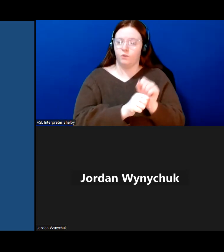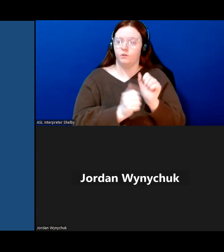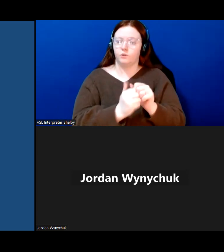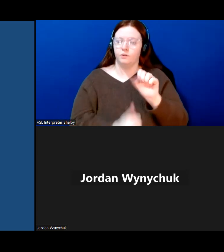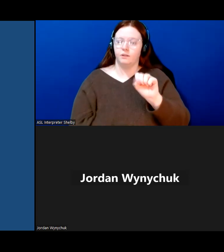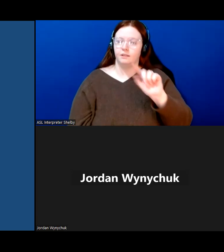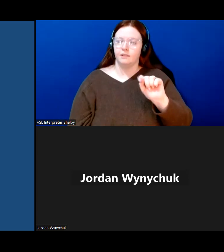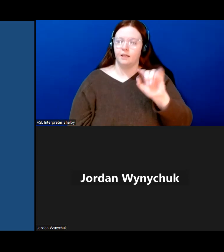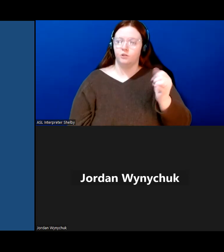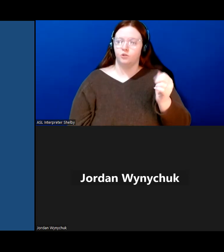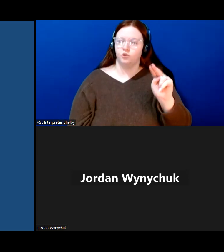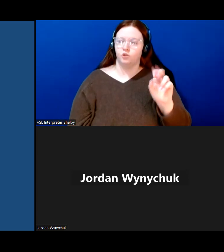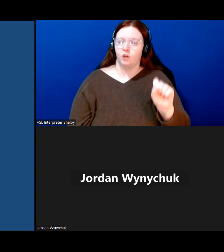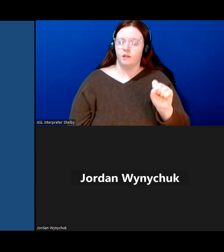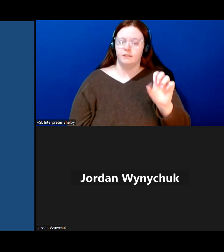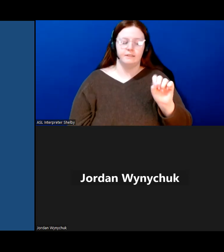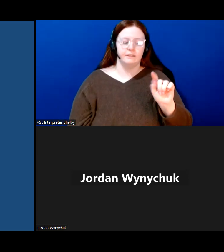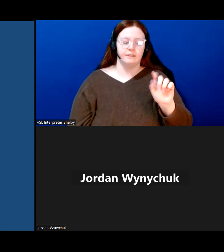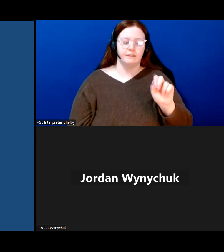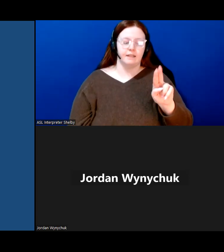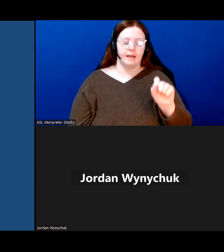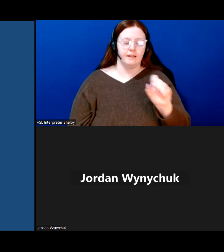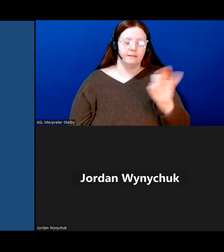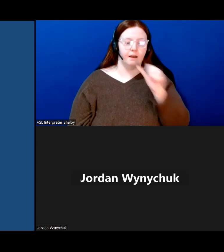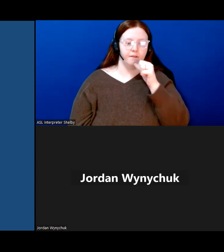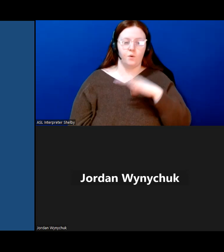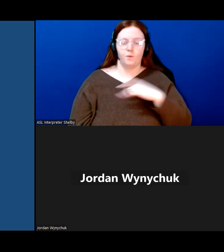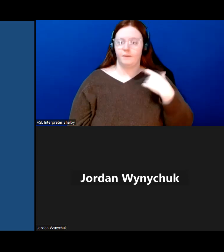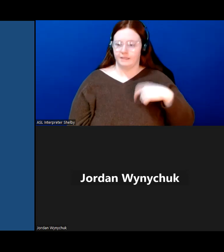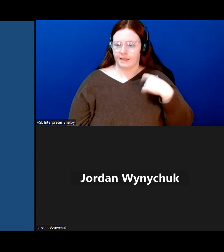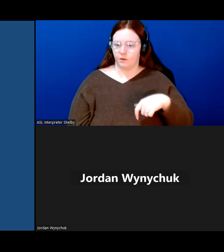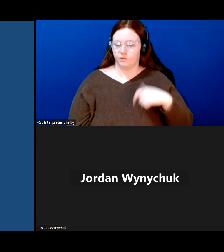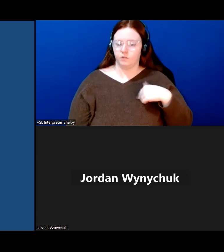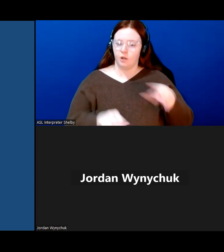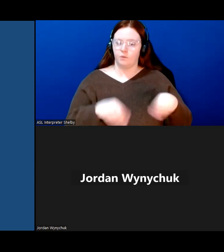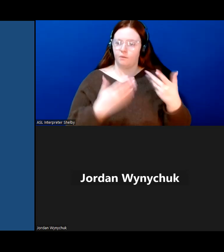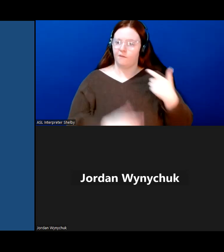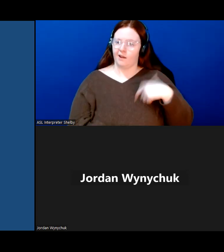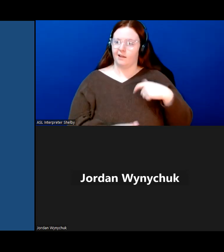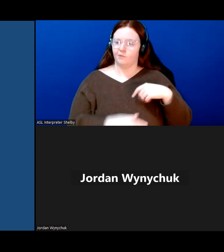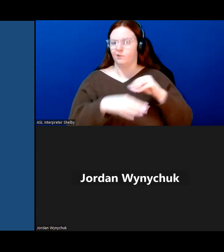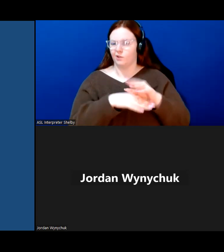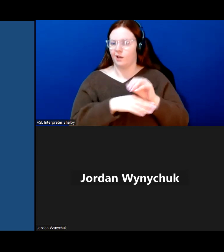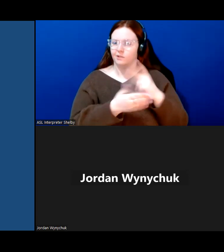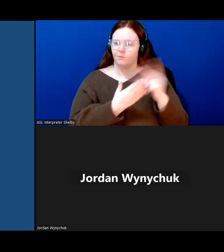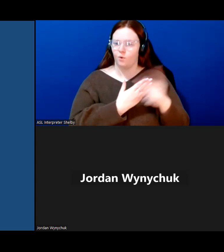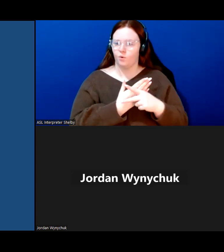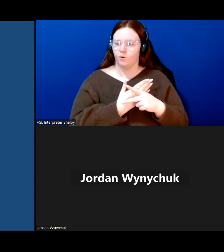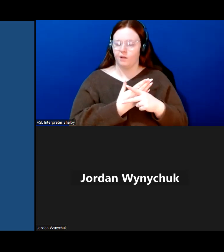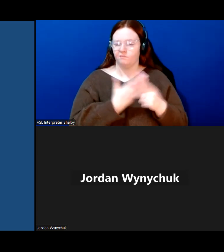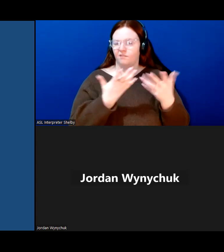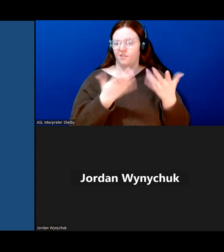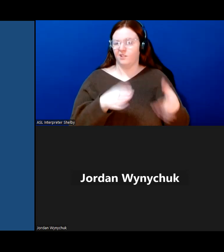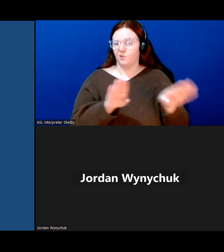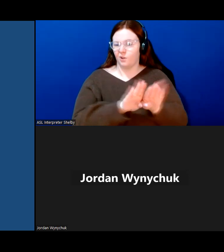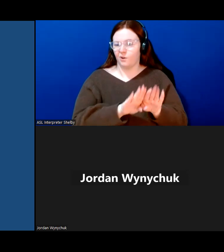Women's Council to offer 2 phases of a community counseling program that has since closed, but